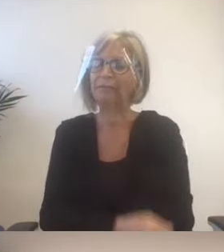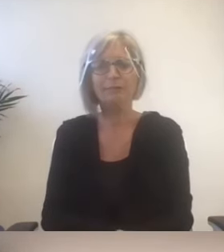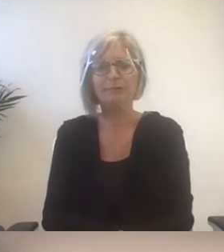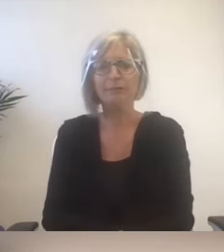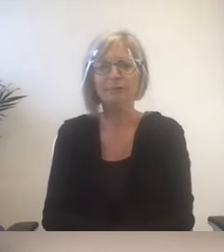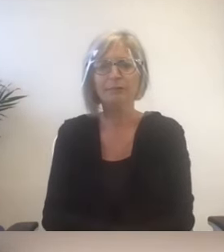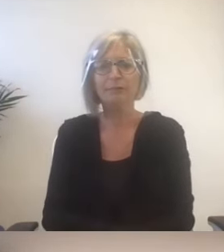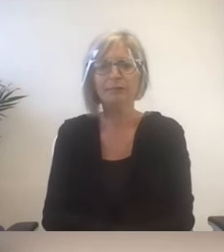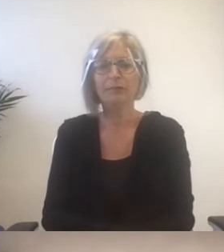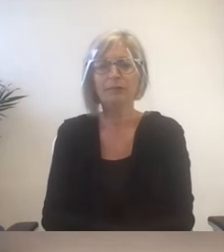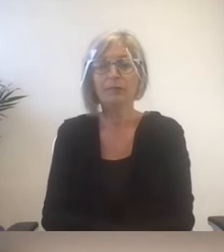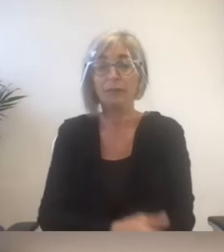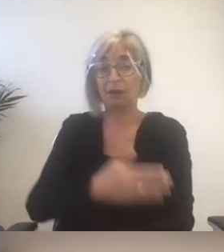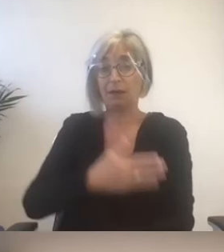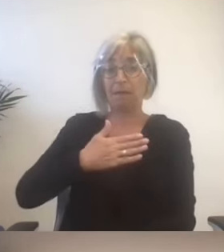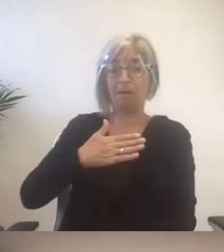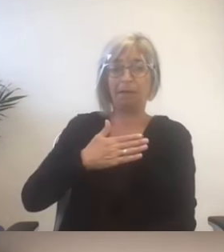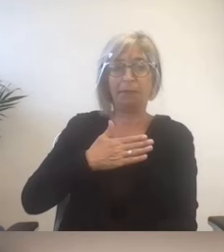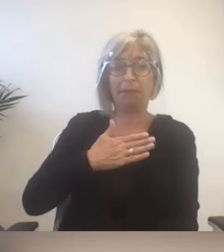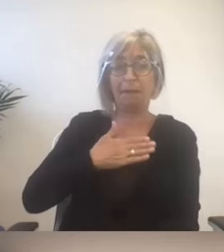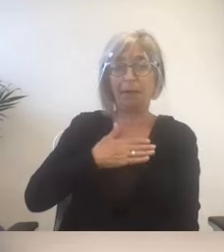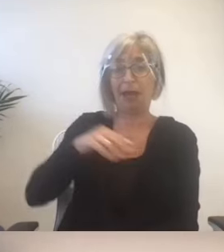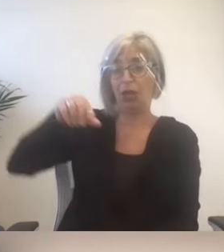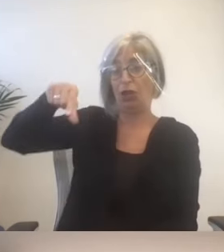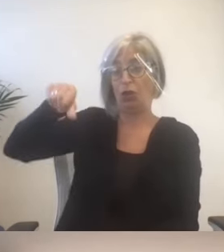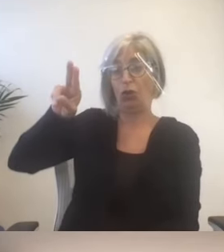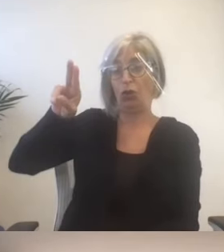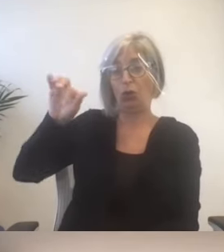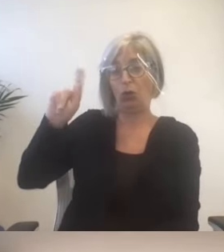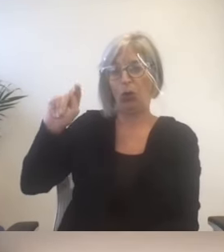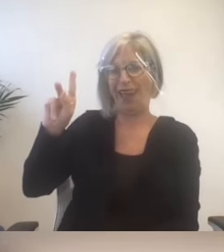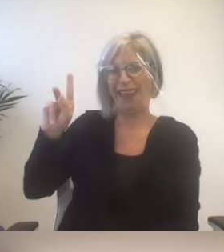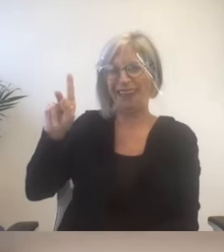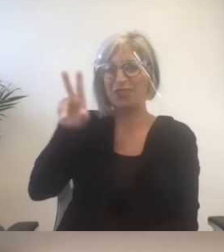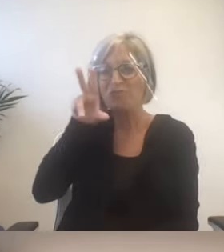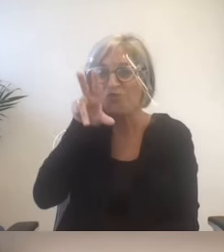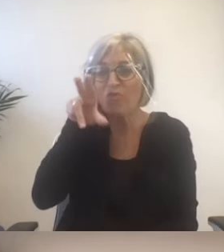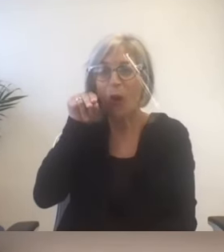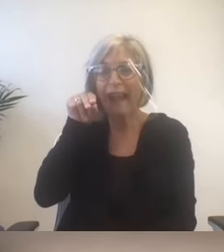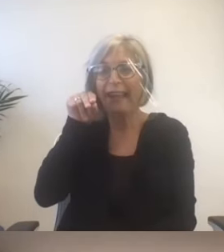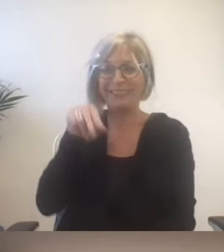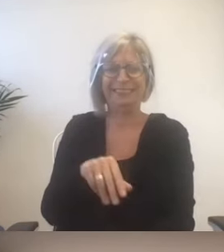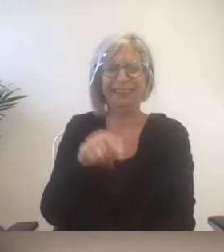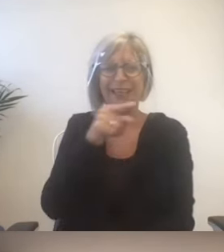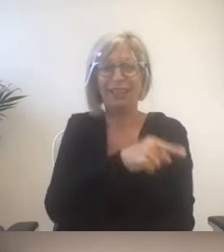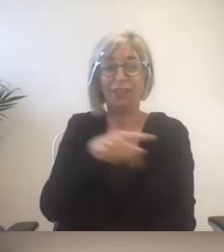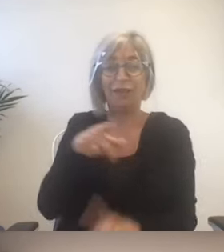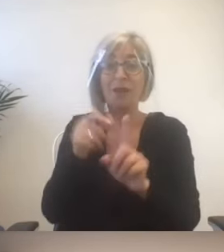So afterwards, we can go to my quacks and look, there they all are. Got a couple from